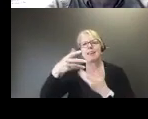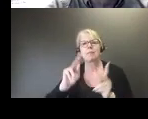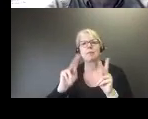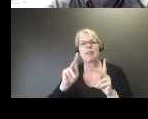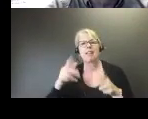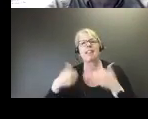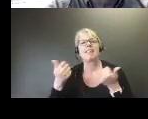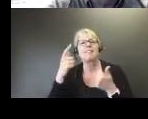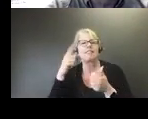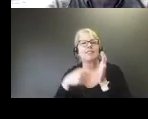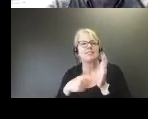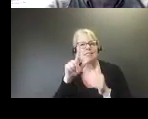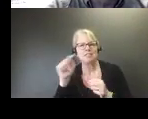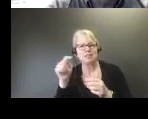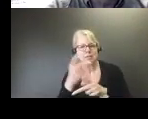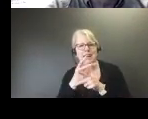potentiate